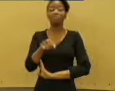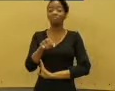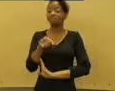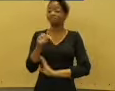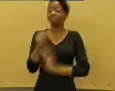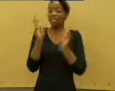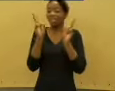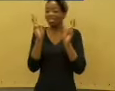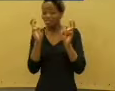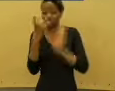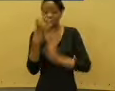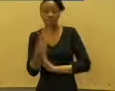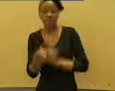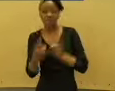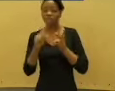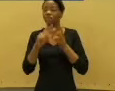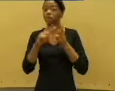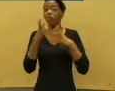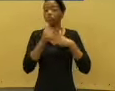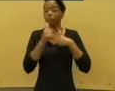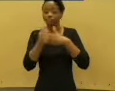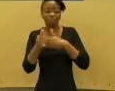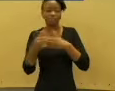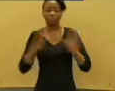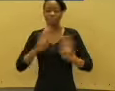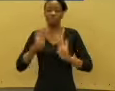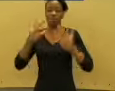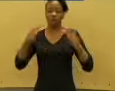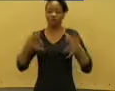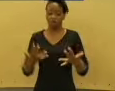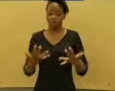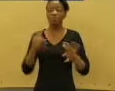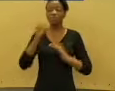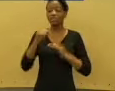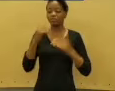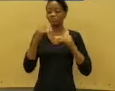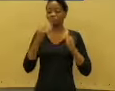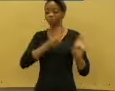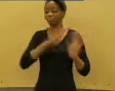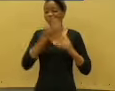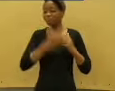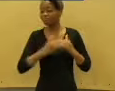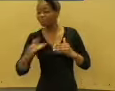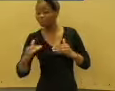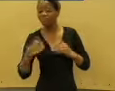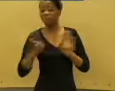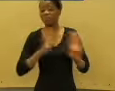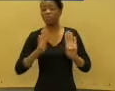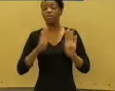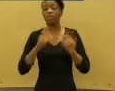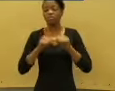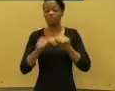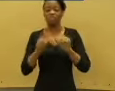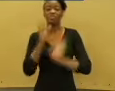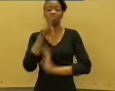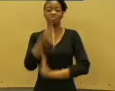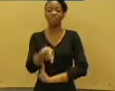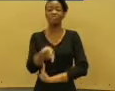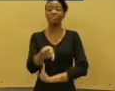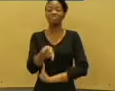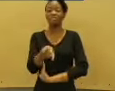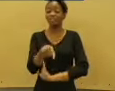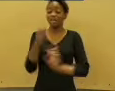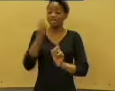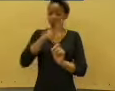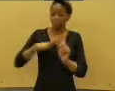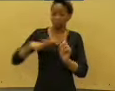a set of guidelines as to how to conduct yourself, yet you continue to perpetuate that, it means that something is wrong in the